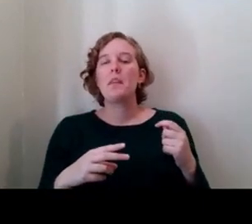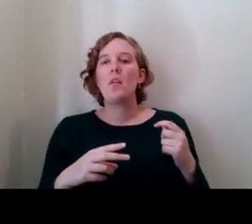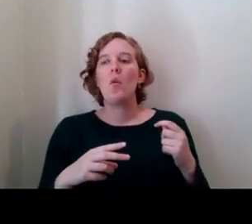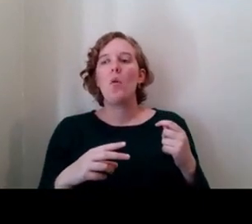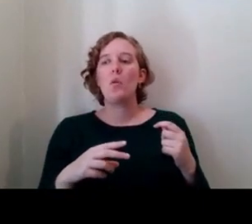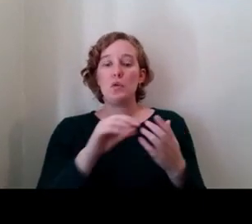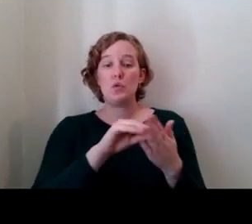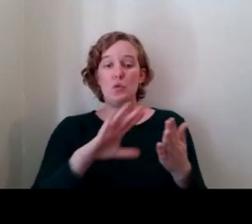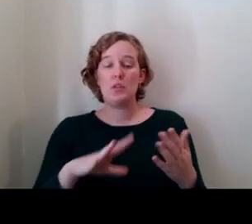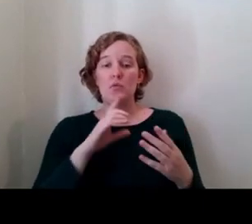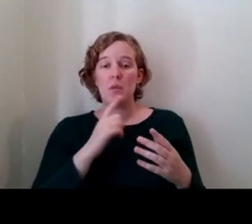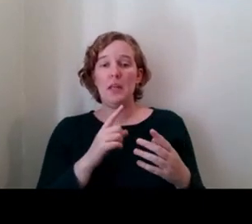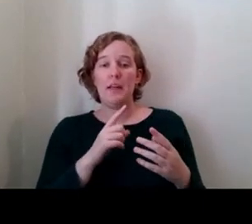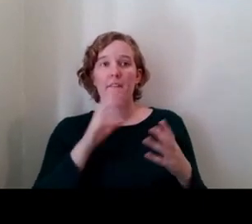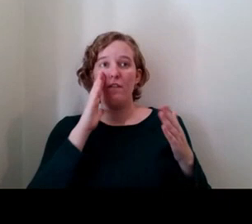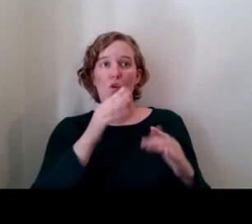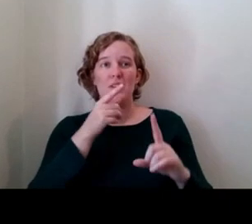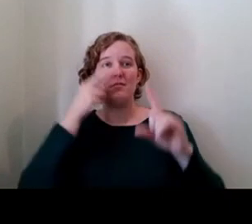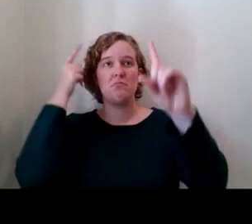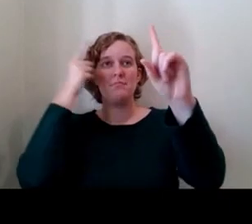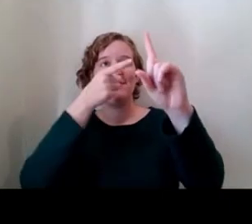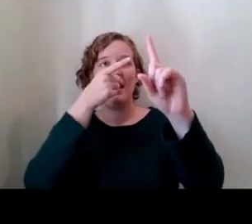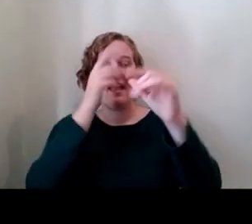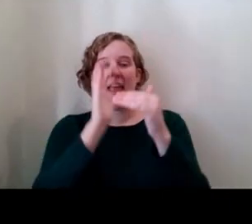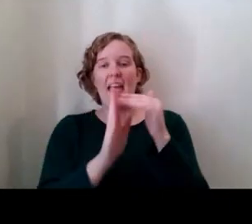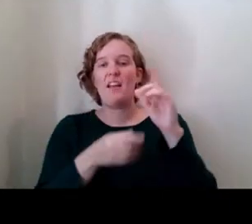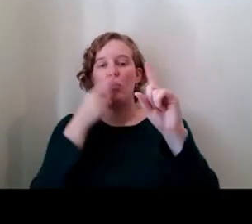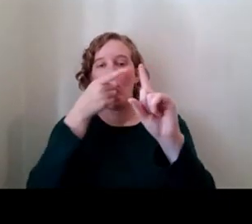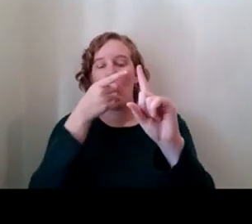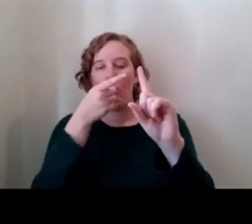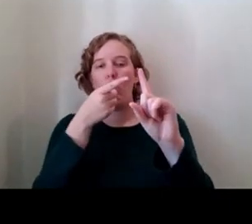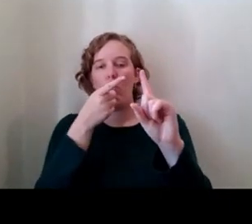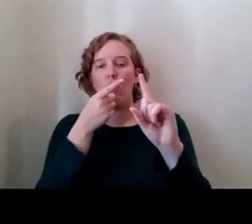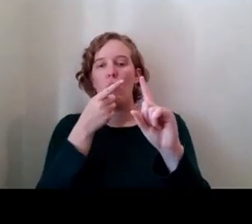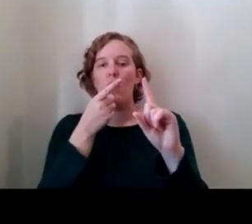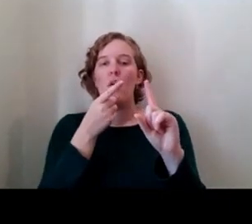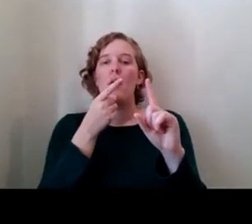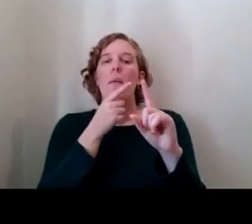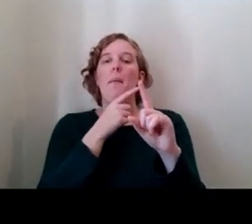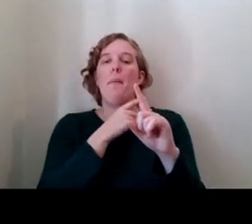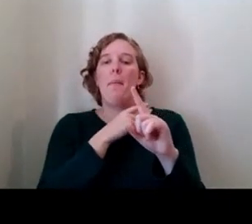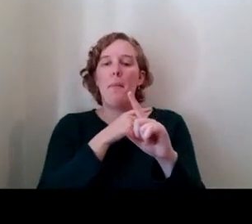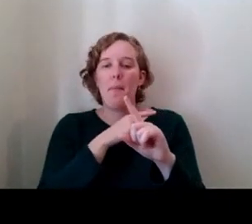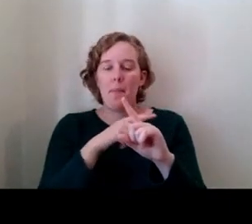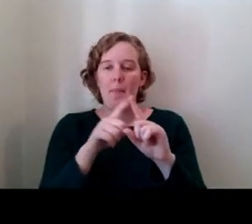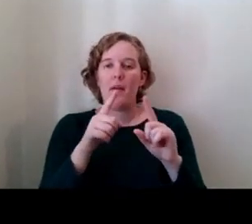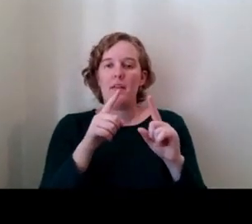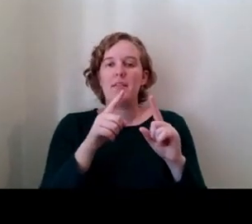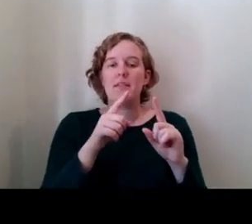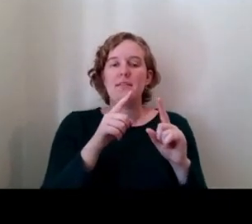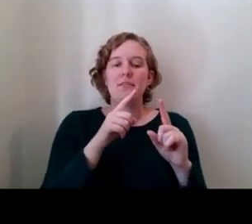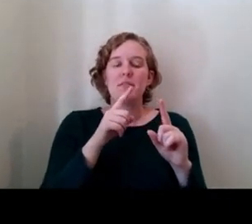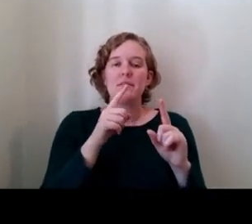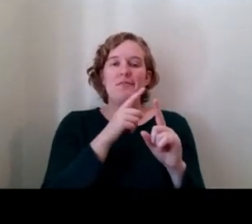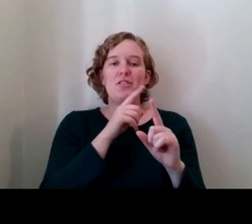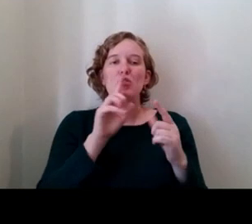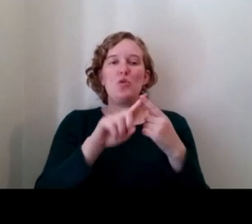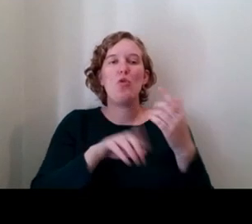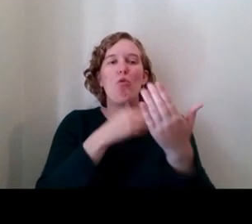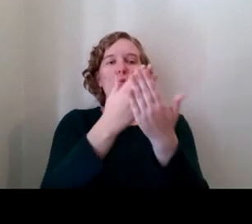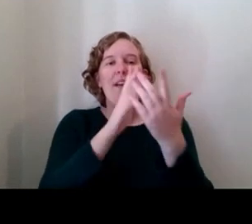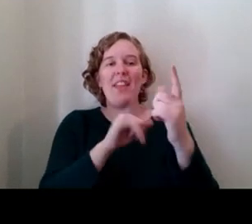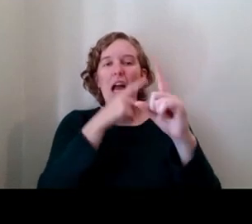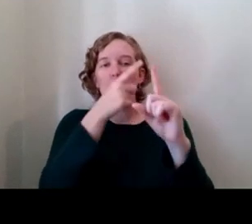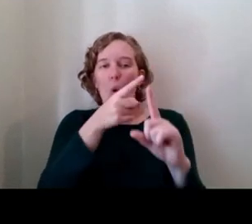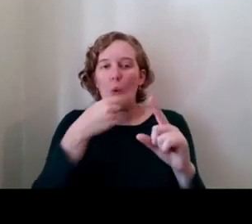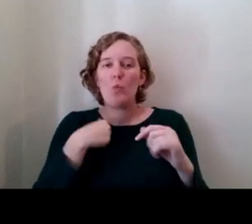on the end artifact, right? So they had a goal in mind, and kind of almost by subterfuge, we taught them computer science along the way. But they certainly